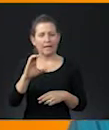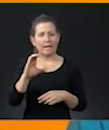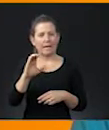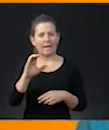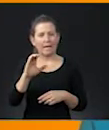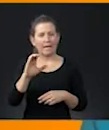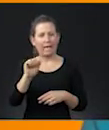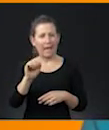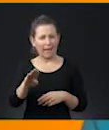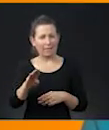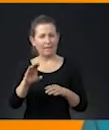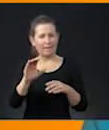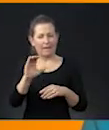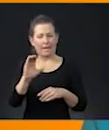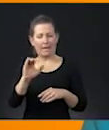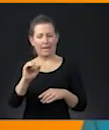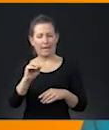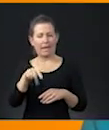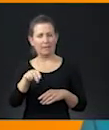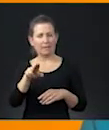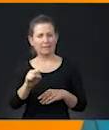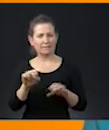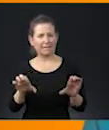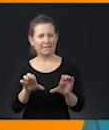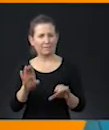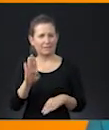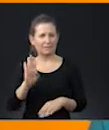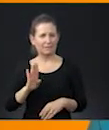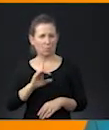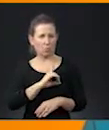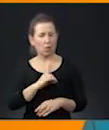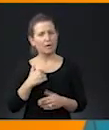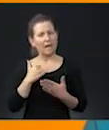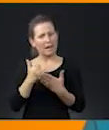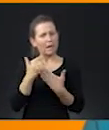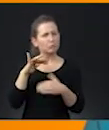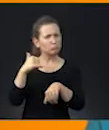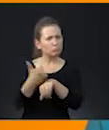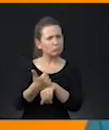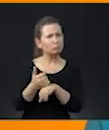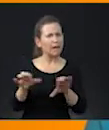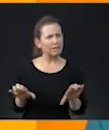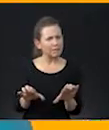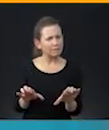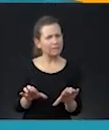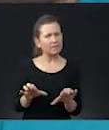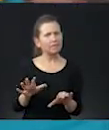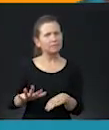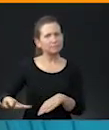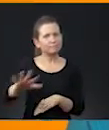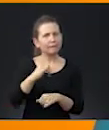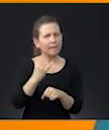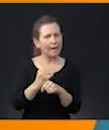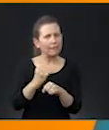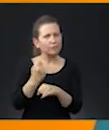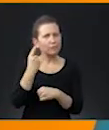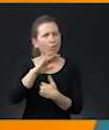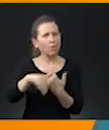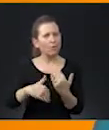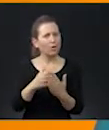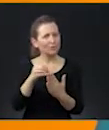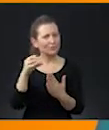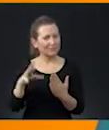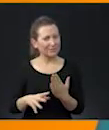Board. And I helped put on activities across the campus for all students. It was for